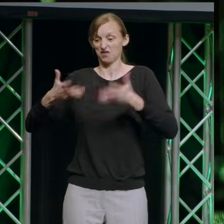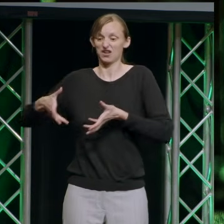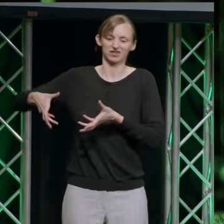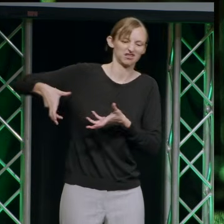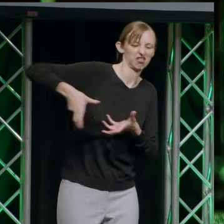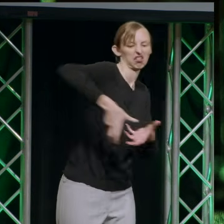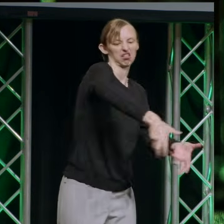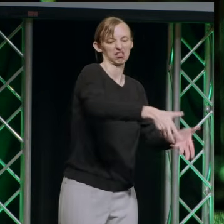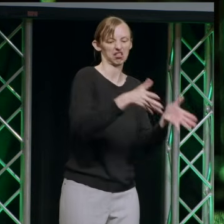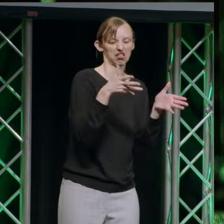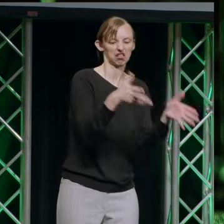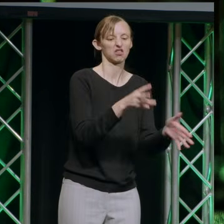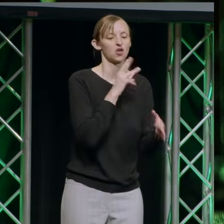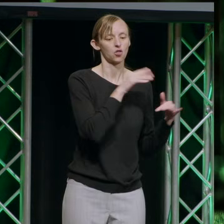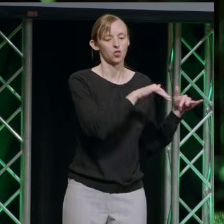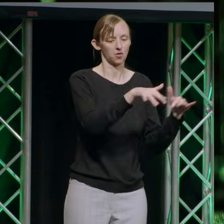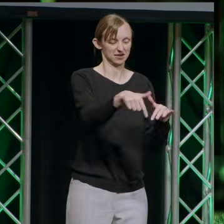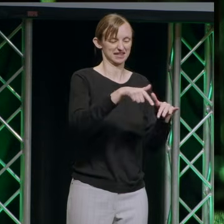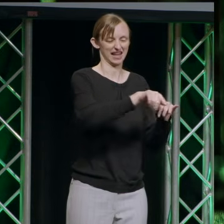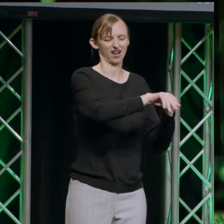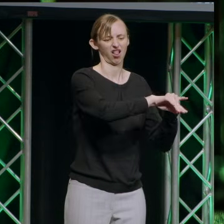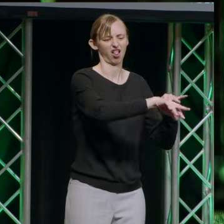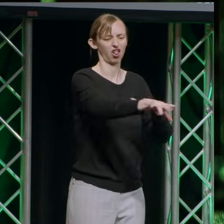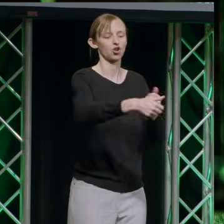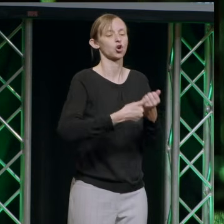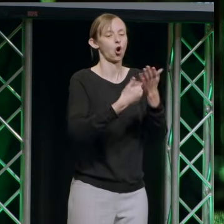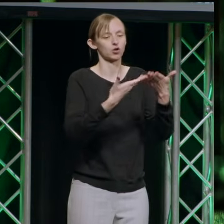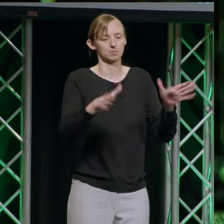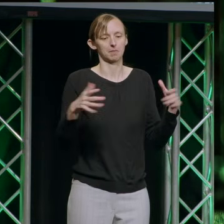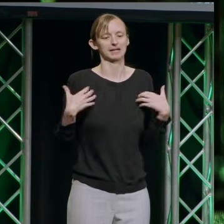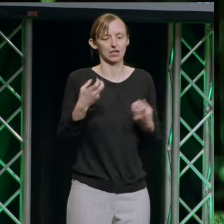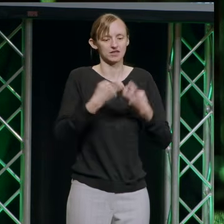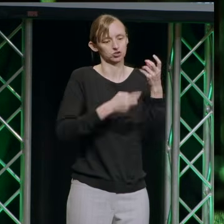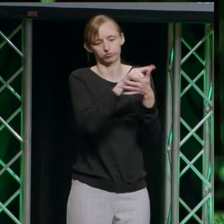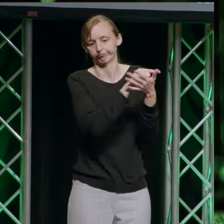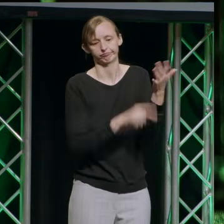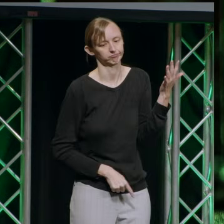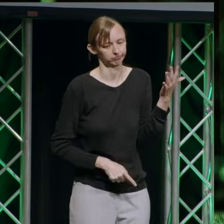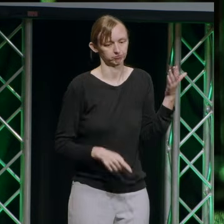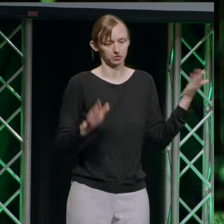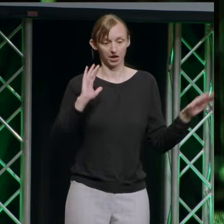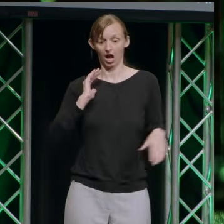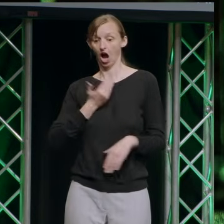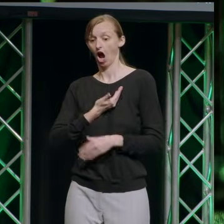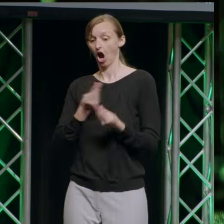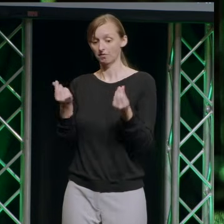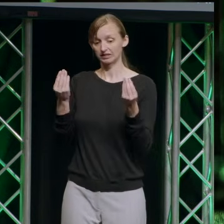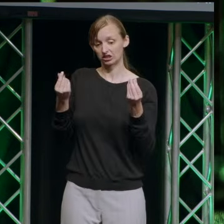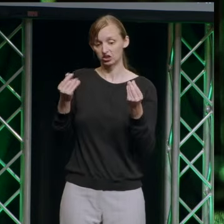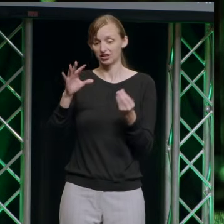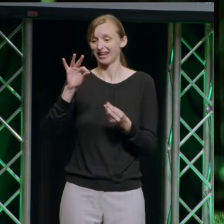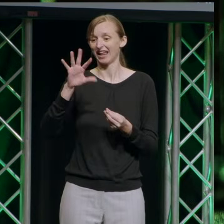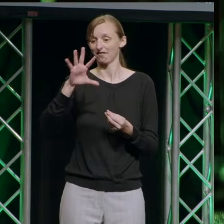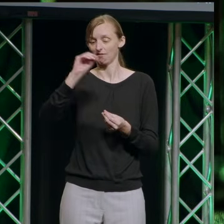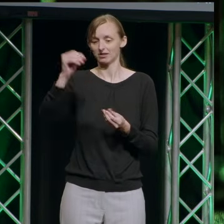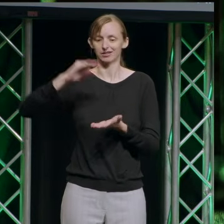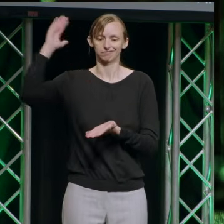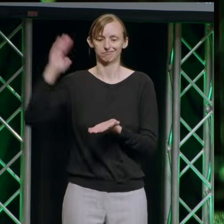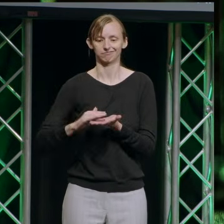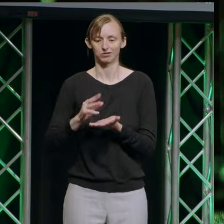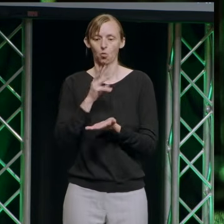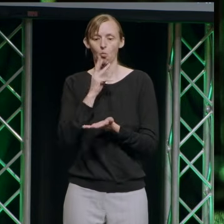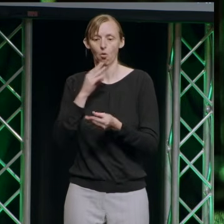causing multiple public health issues. In comparison, our material has a 95% reduction in water use,